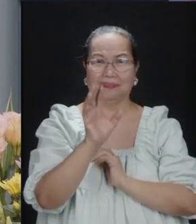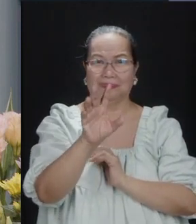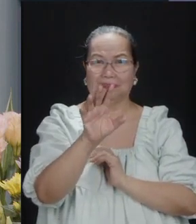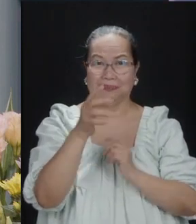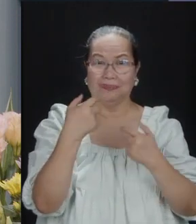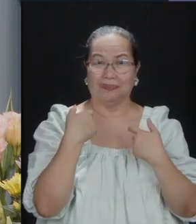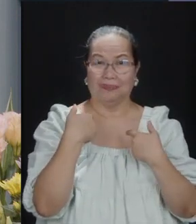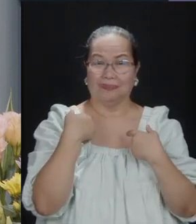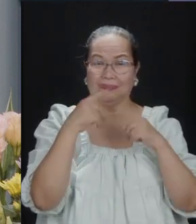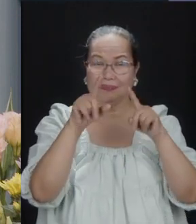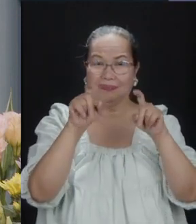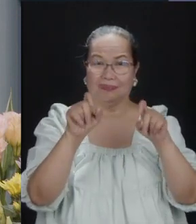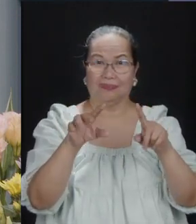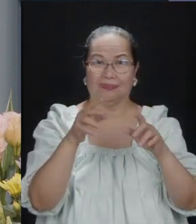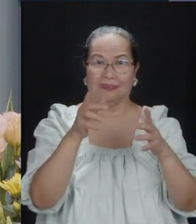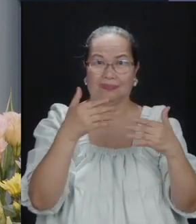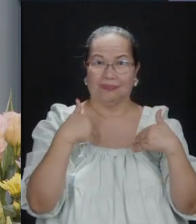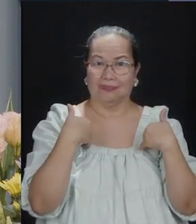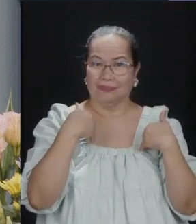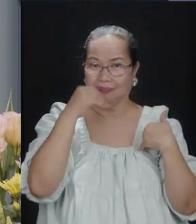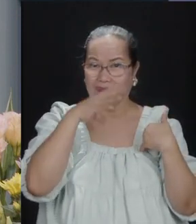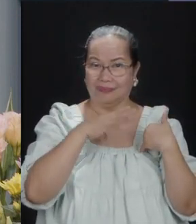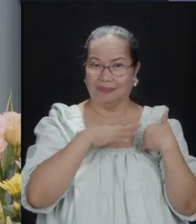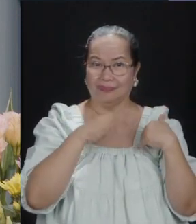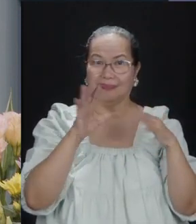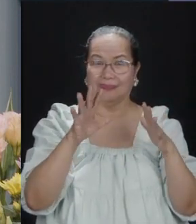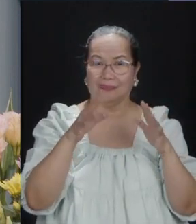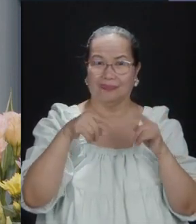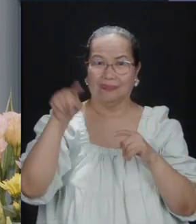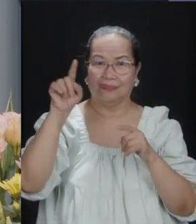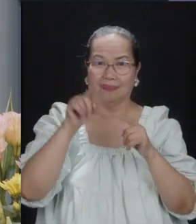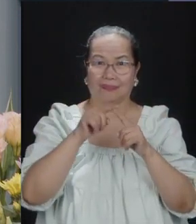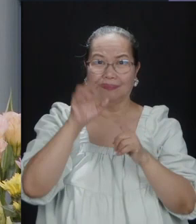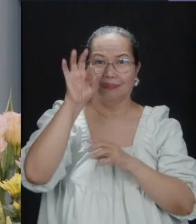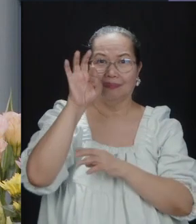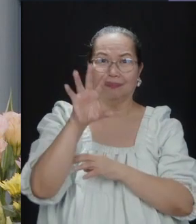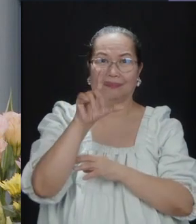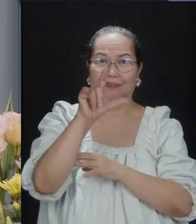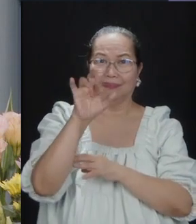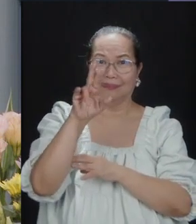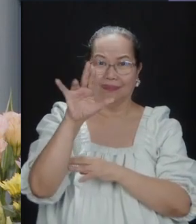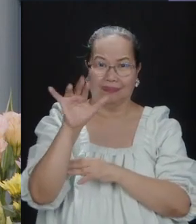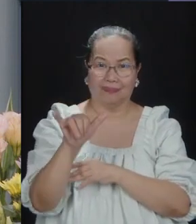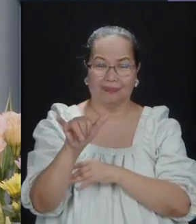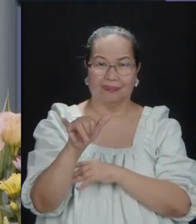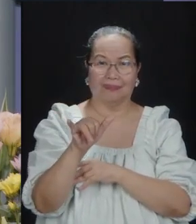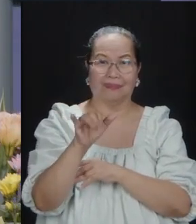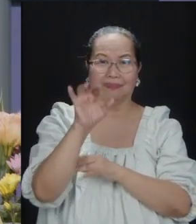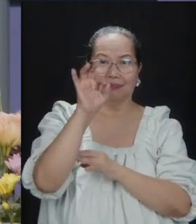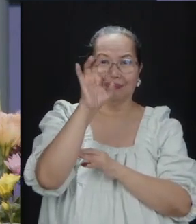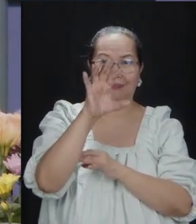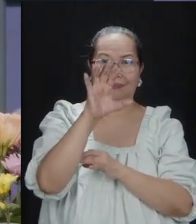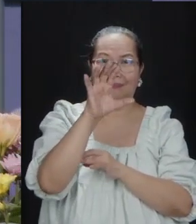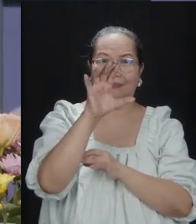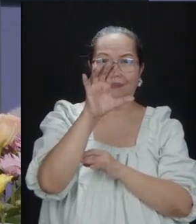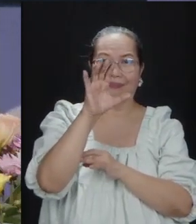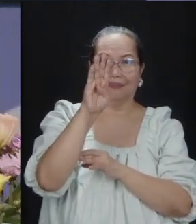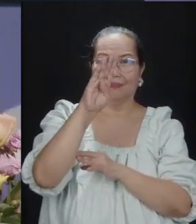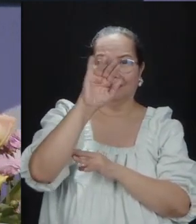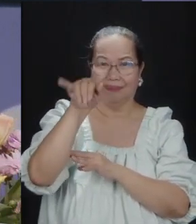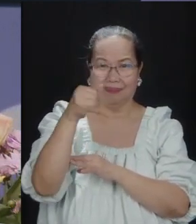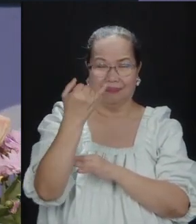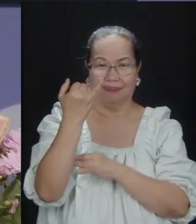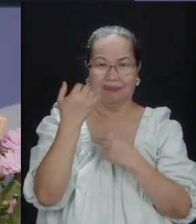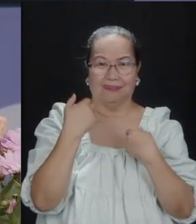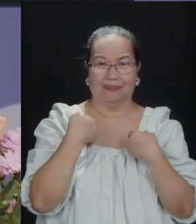have questions, young men, go ask Pastor Larry and Pastor BJ. And my husband